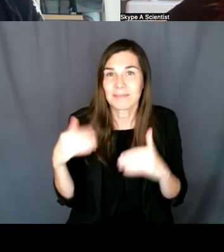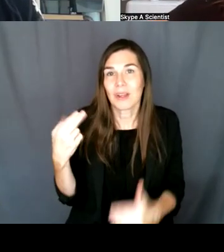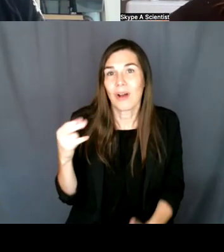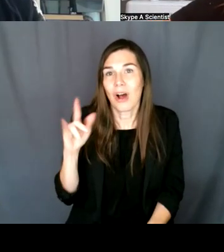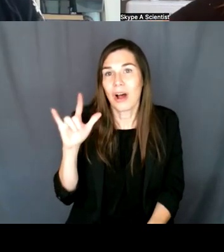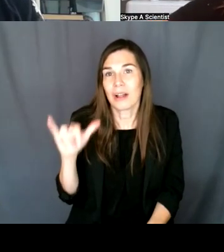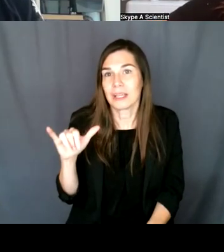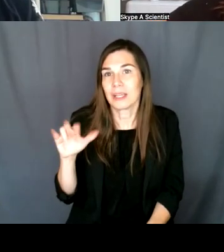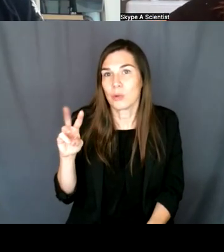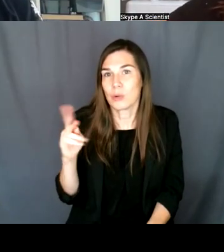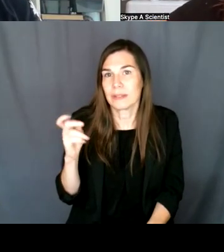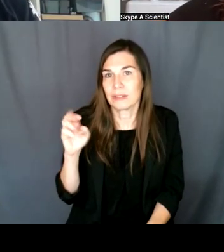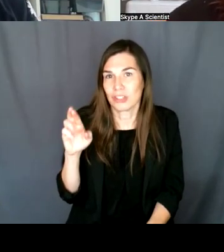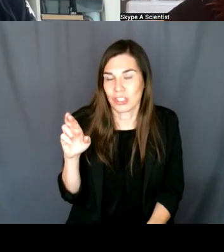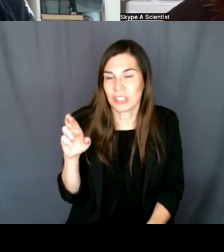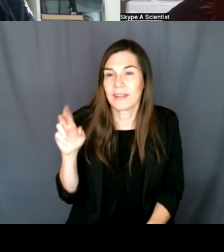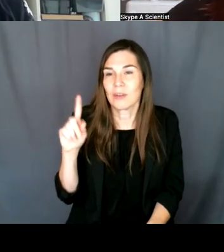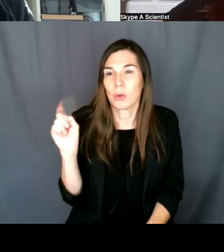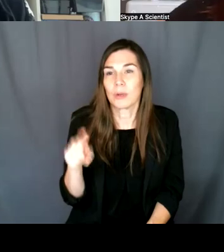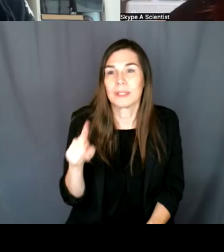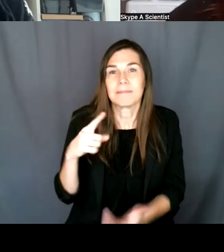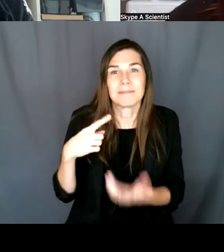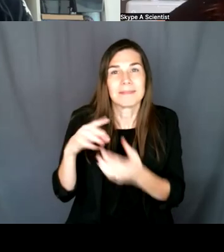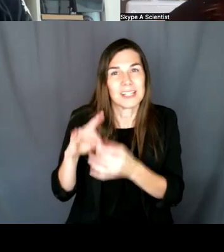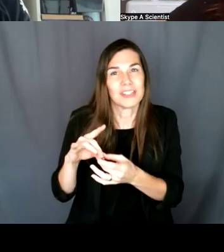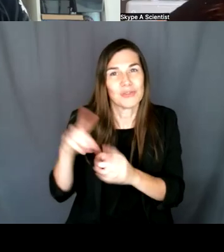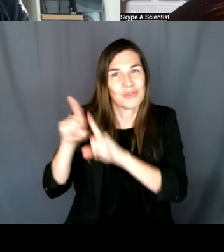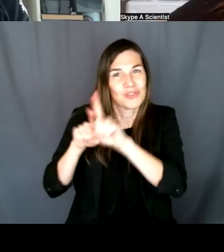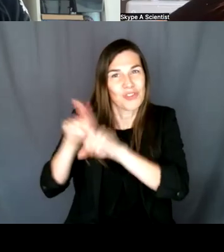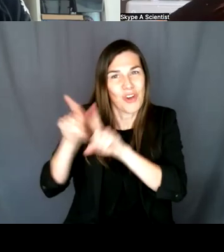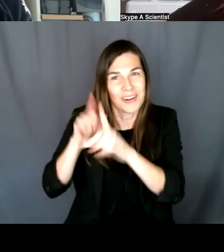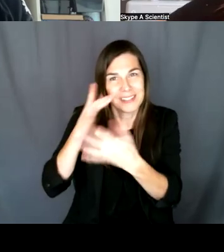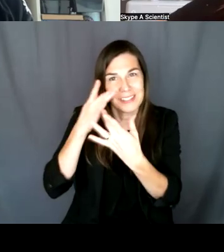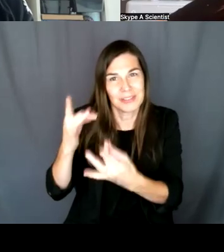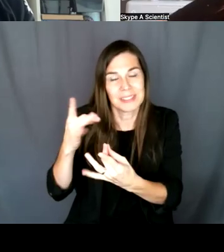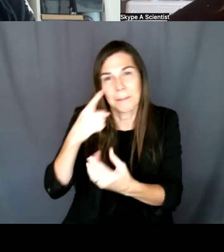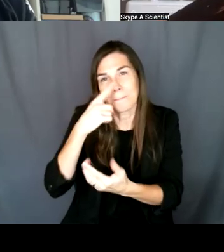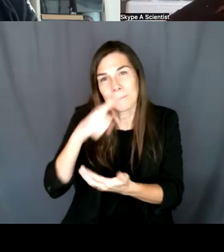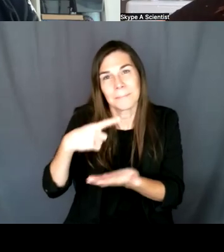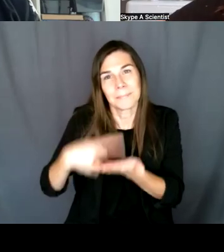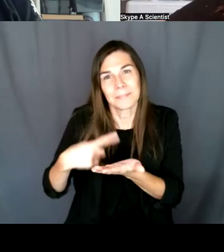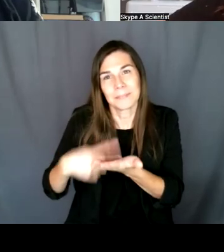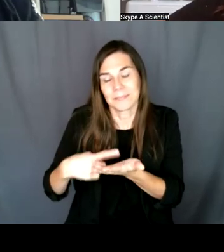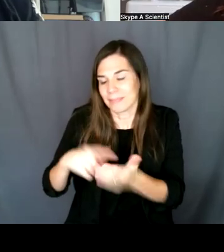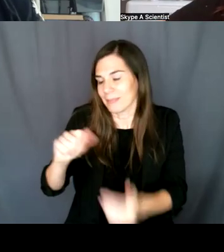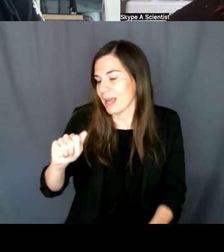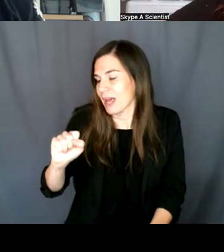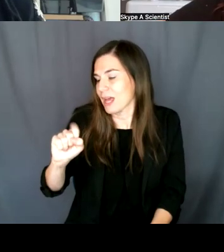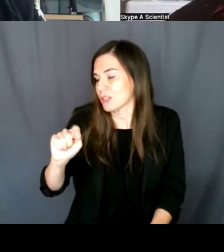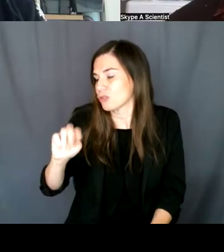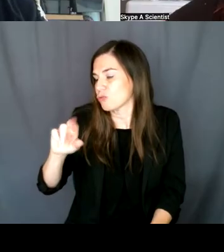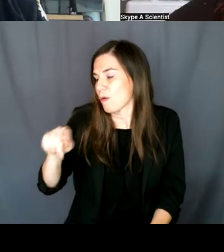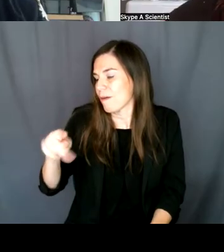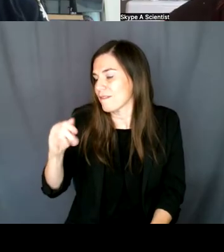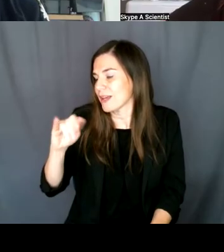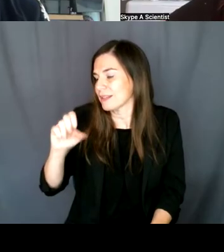Wilder Stutz's class related to your interest in stars. Can you tell us anything about the astrophysics involved in the current solar flares and